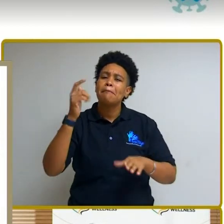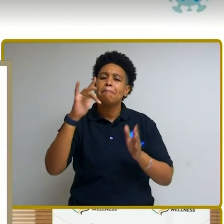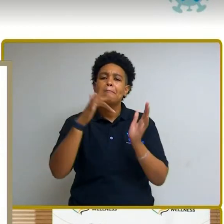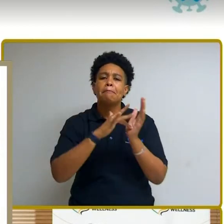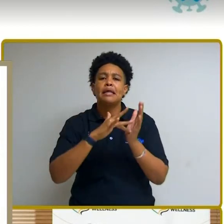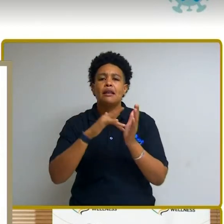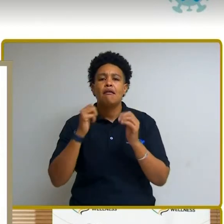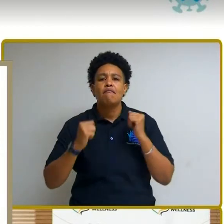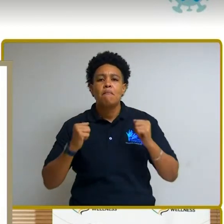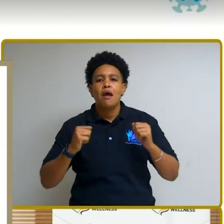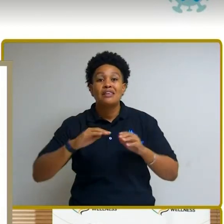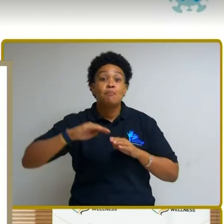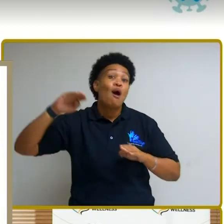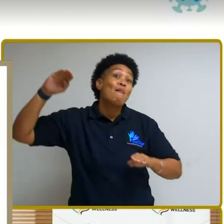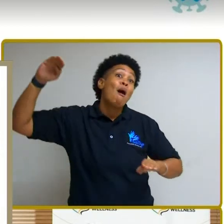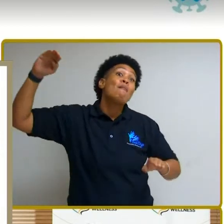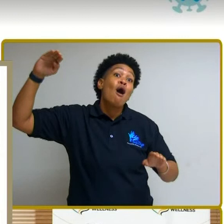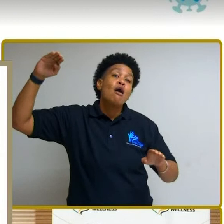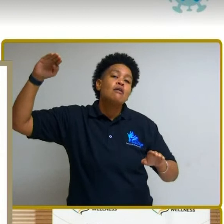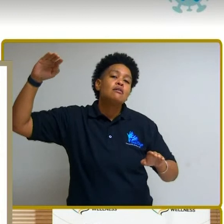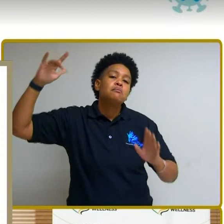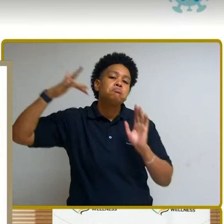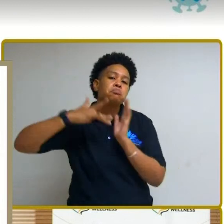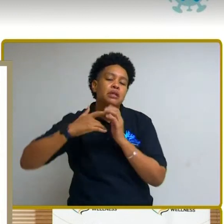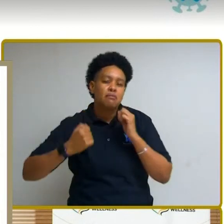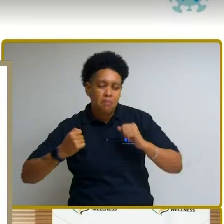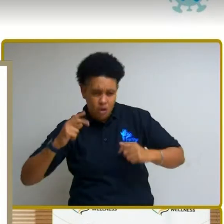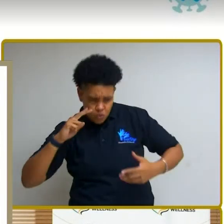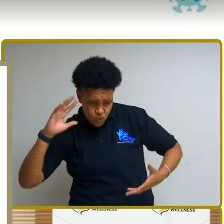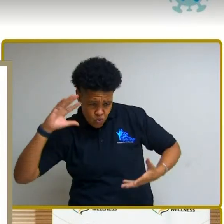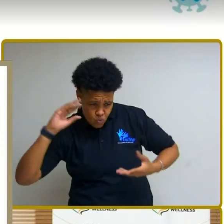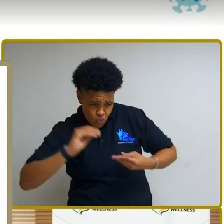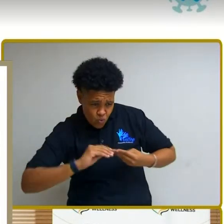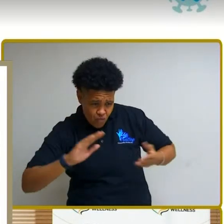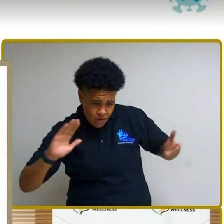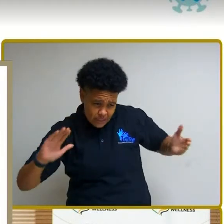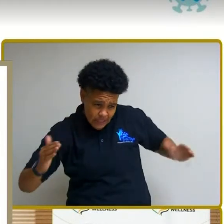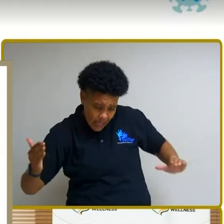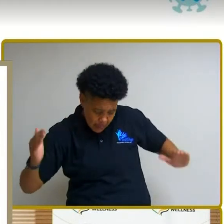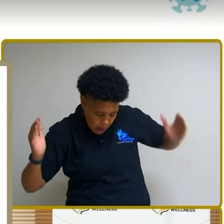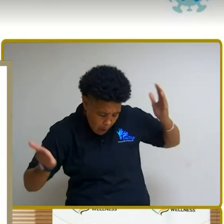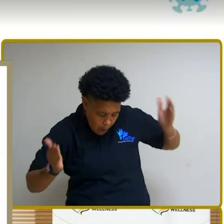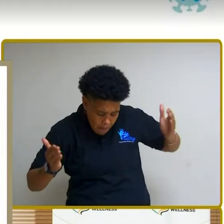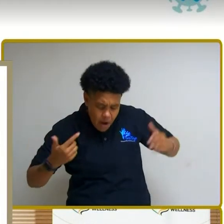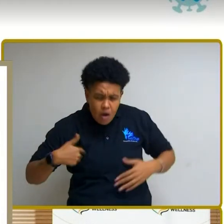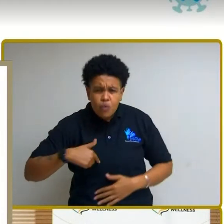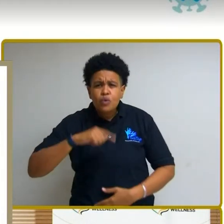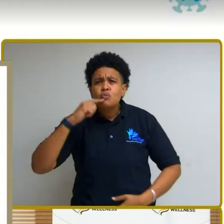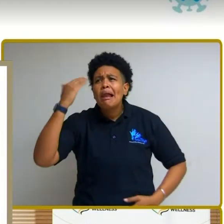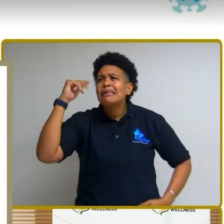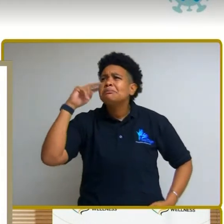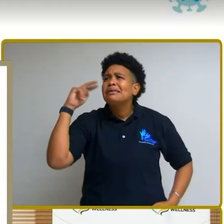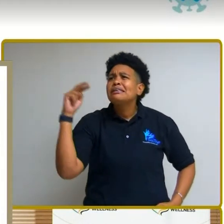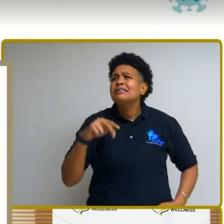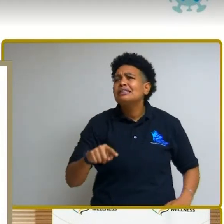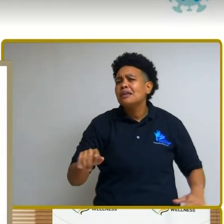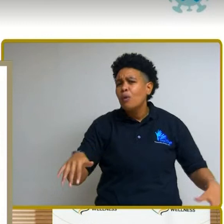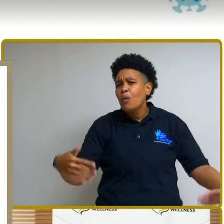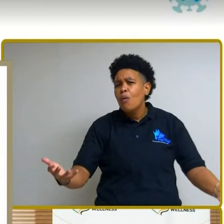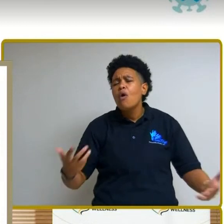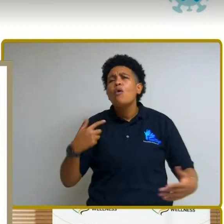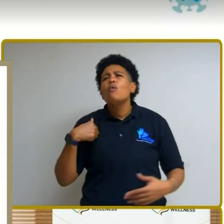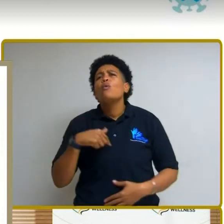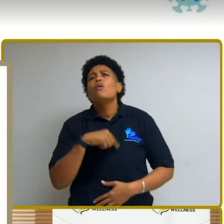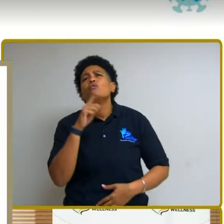March. When we look at the overall deaths and compare it to what we are expecting to see, we